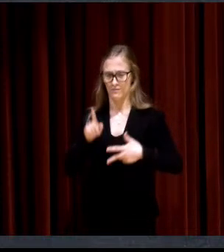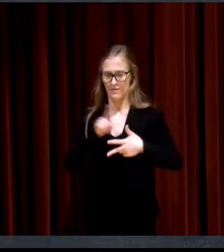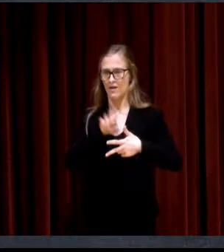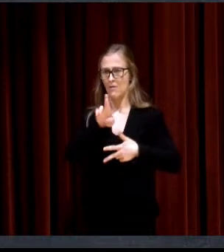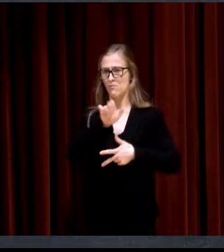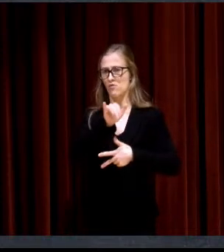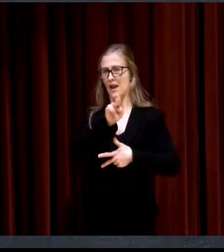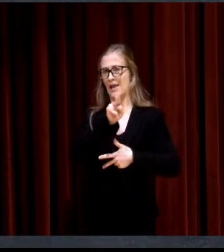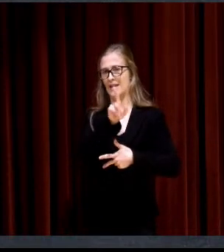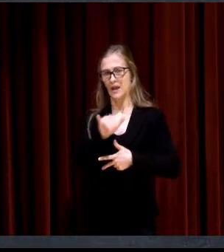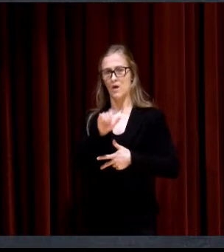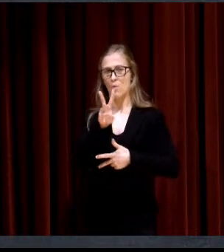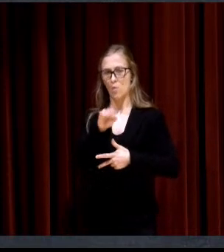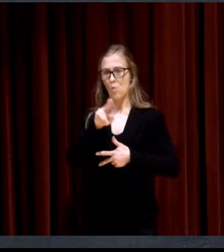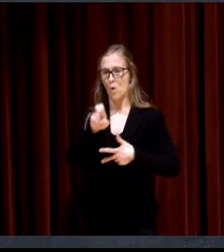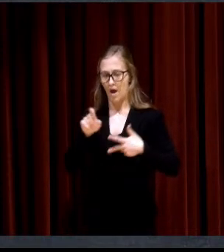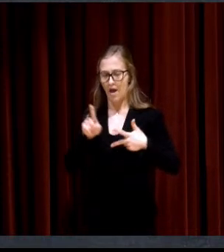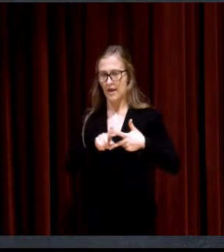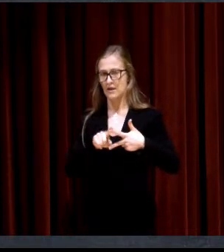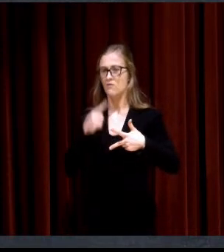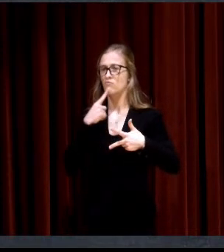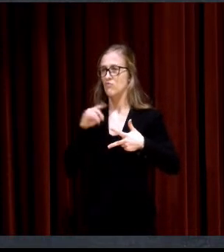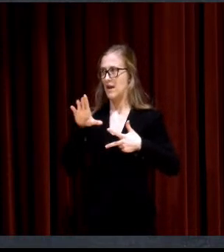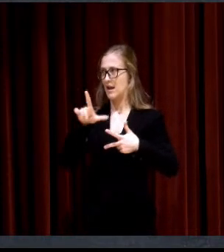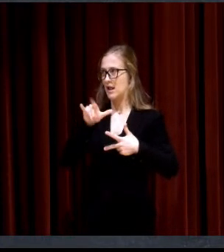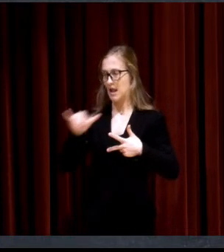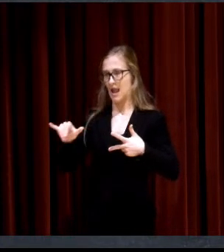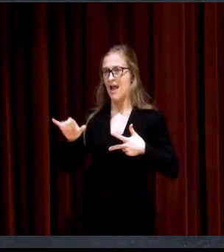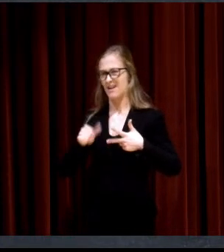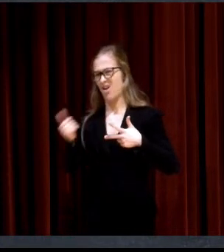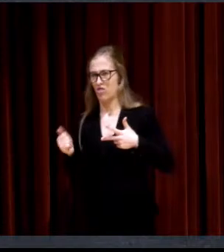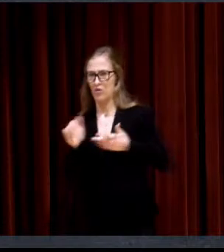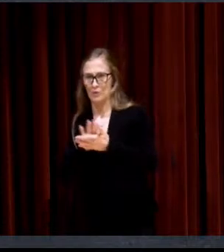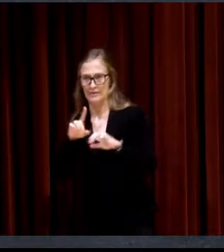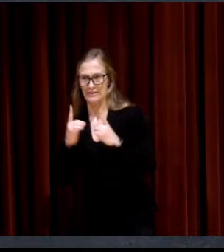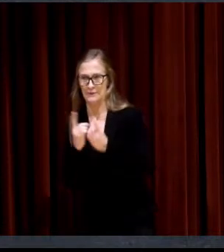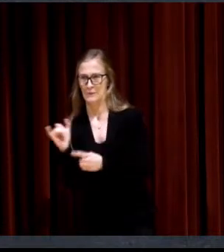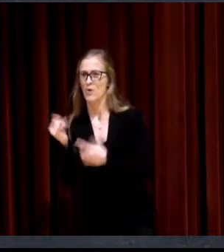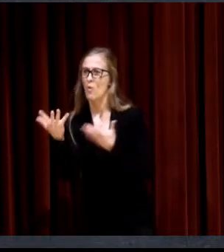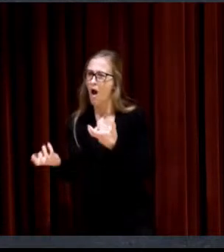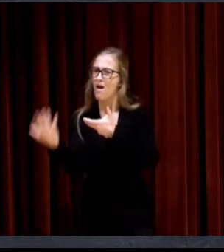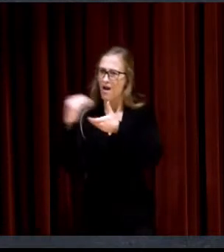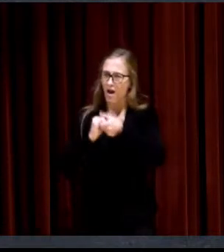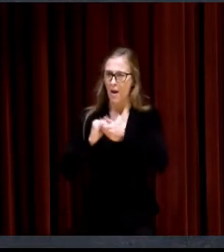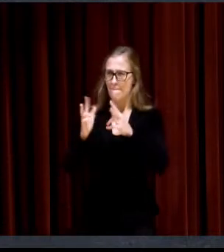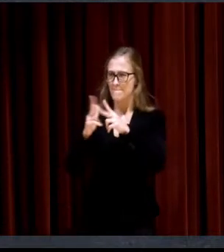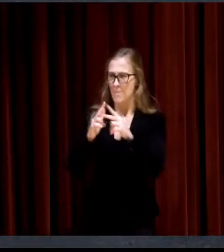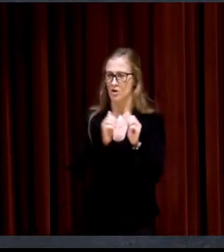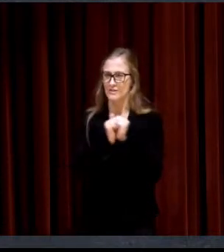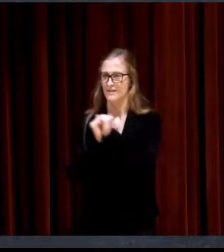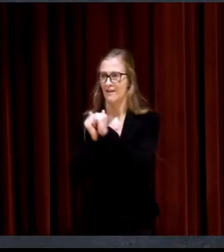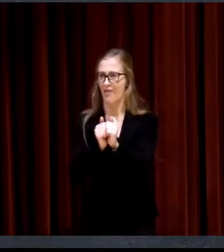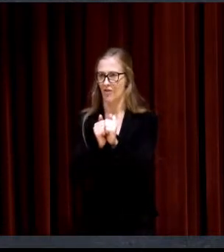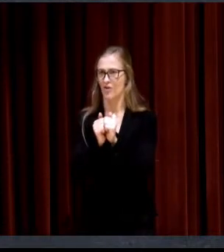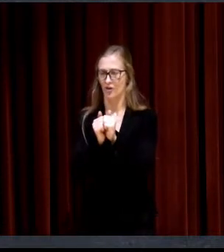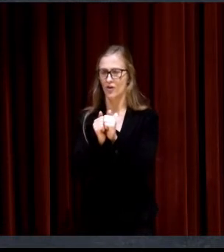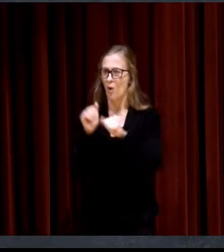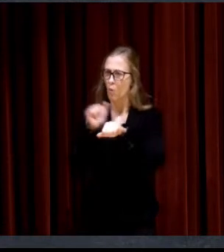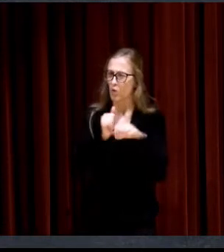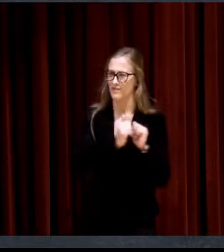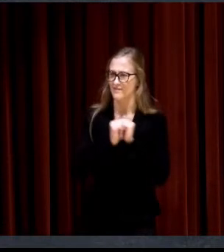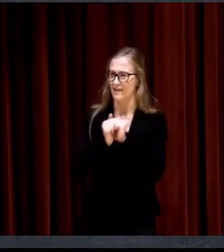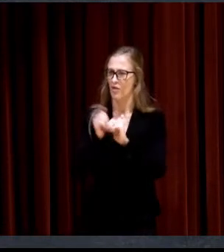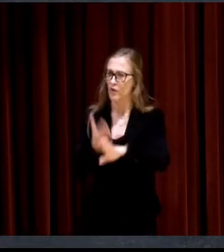Brandywine, Christina, and Red Clay School District, to partner with us, to join with us, to collaborate with us around